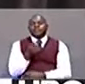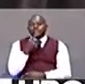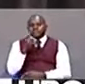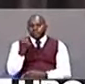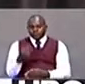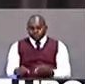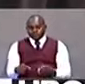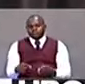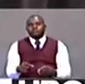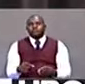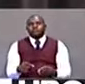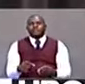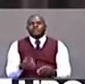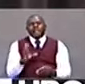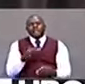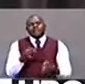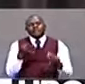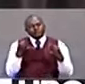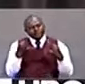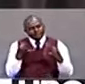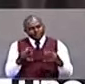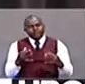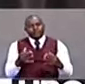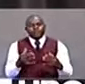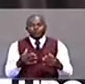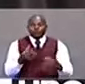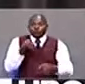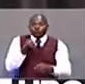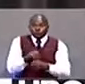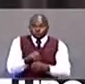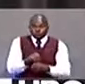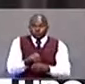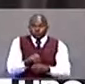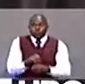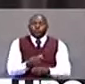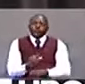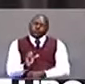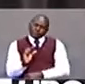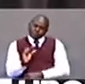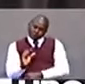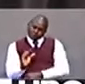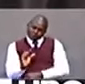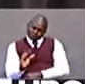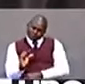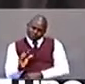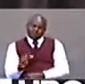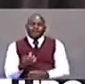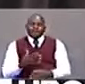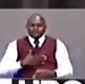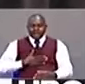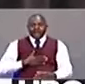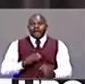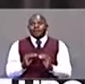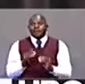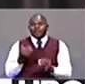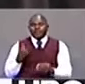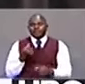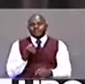that whatsoever you do to the least of my brothers